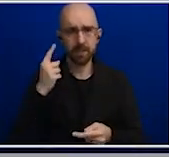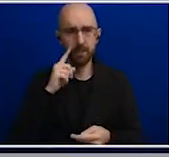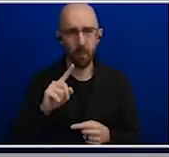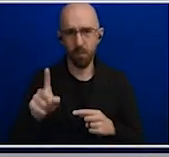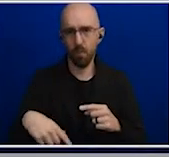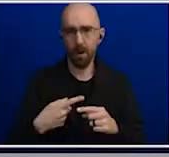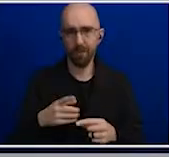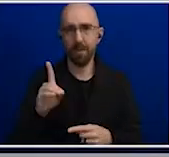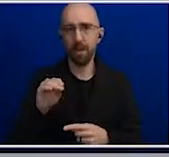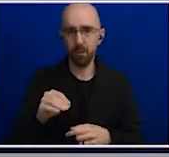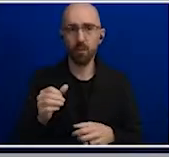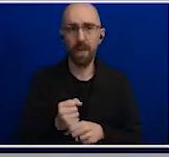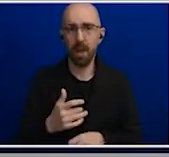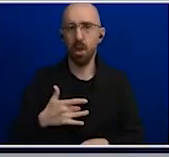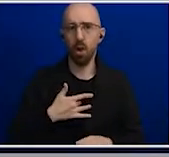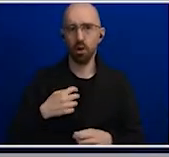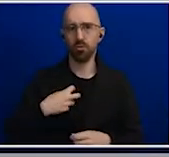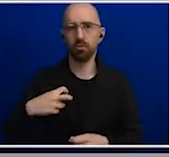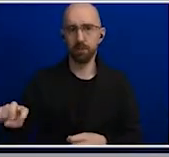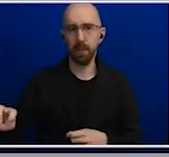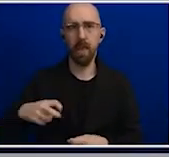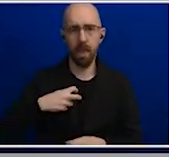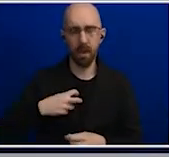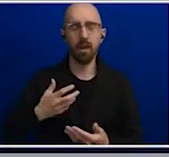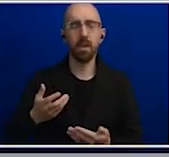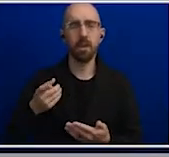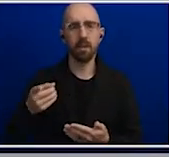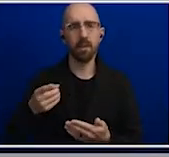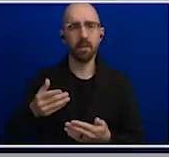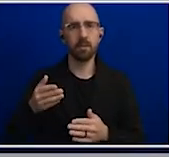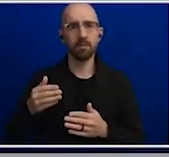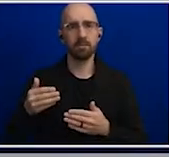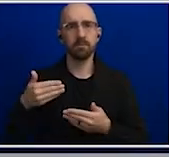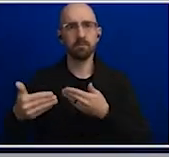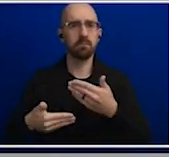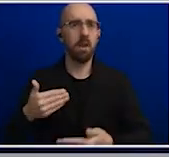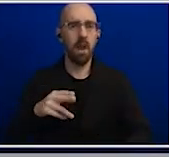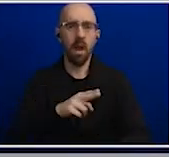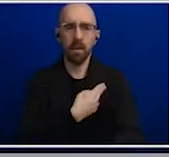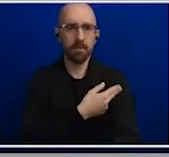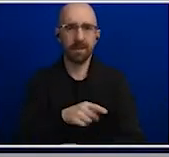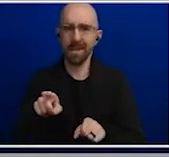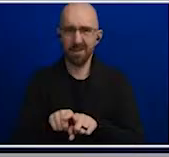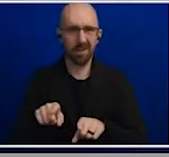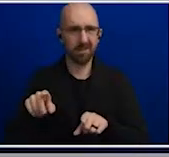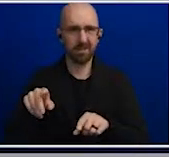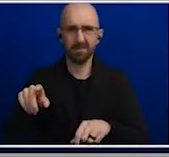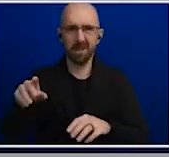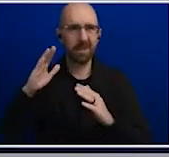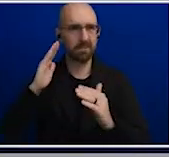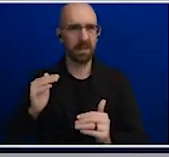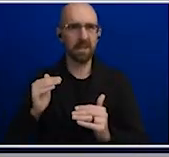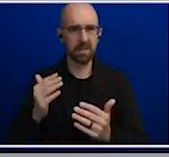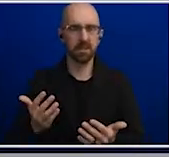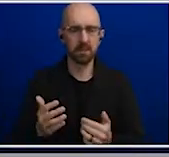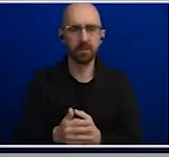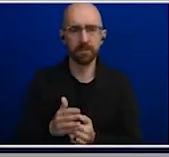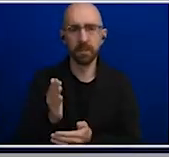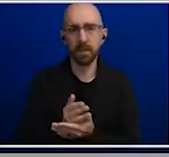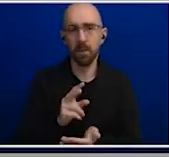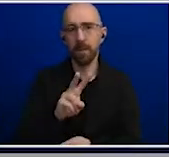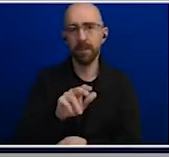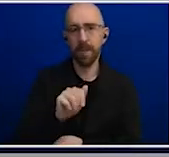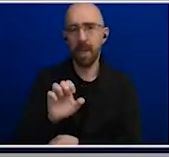heart transplant, they progress through the hospitalization just like they should. We see patients on VA ECMO a